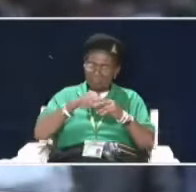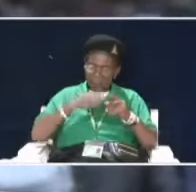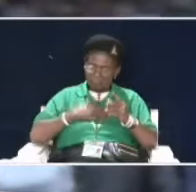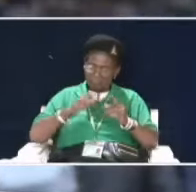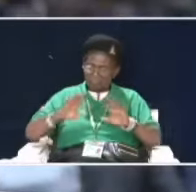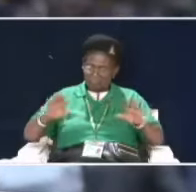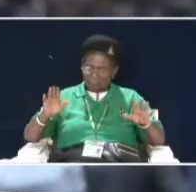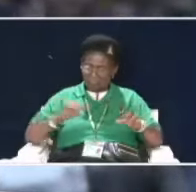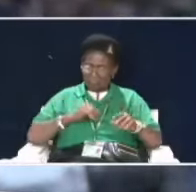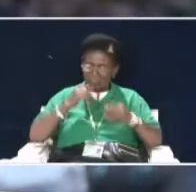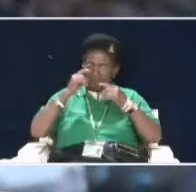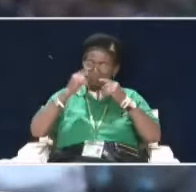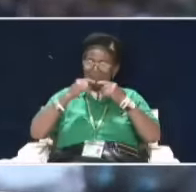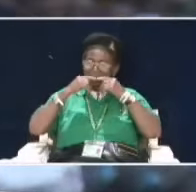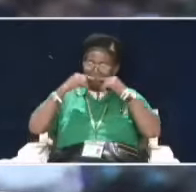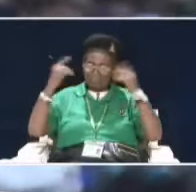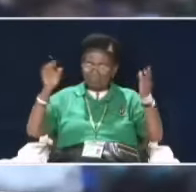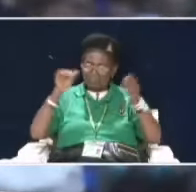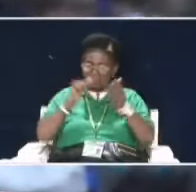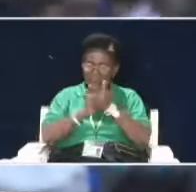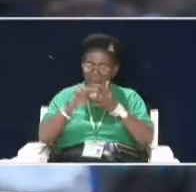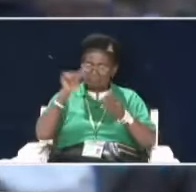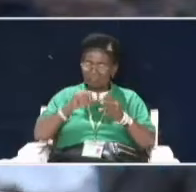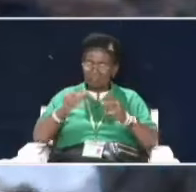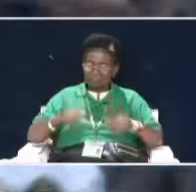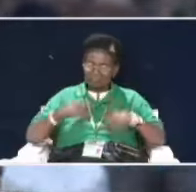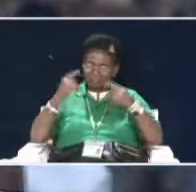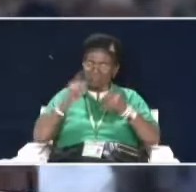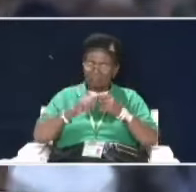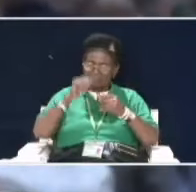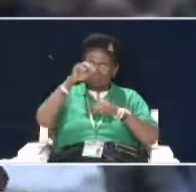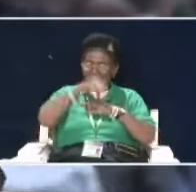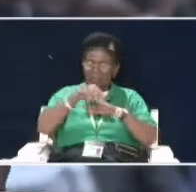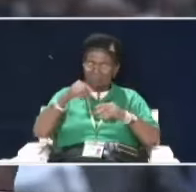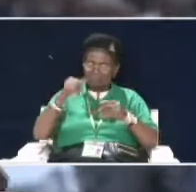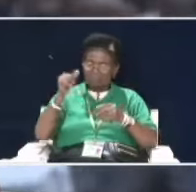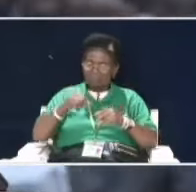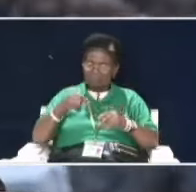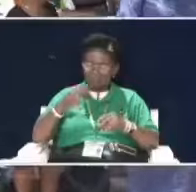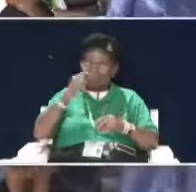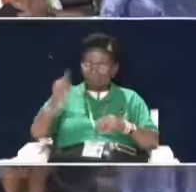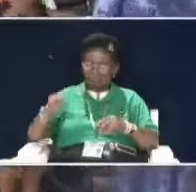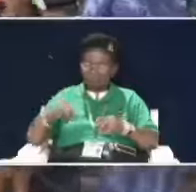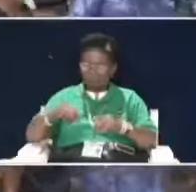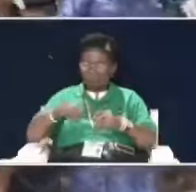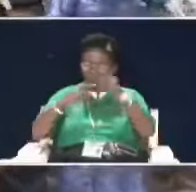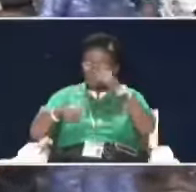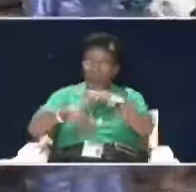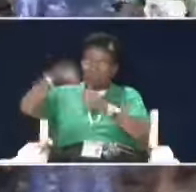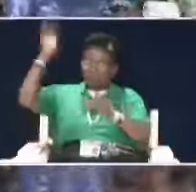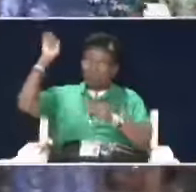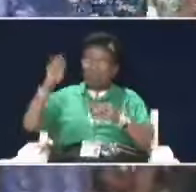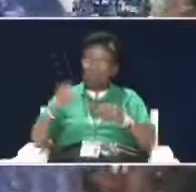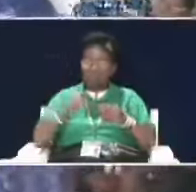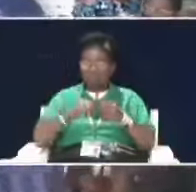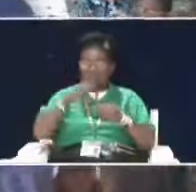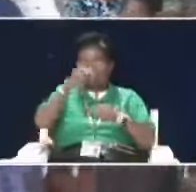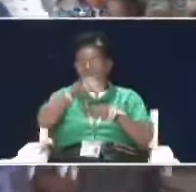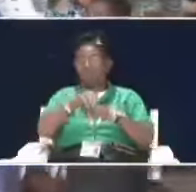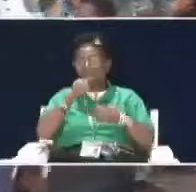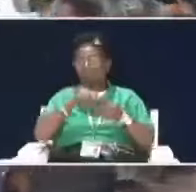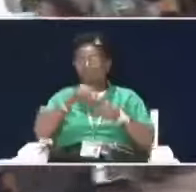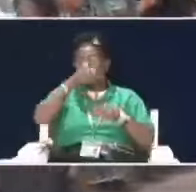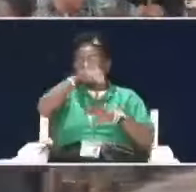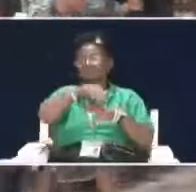I decree that they leave tonight. They must get out. They must get out. They must get out tonight. Tonight.